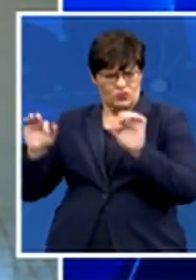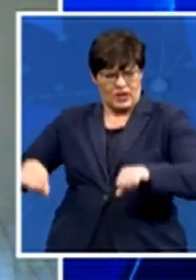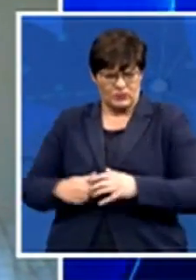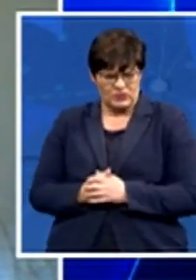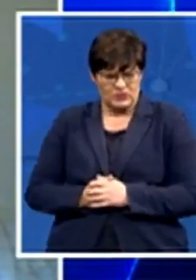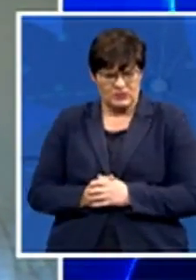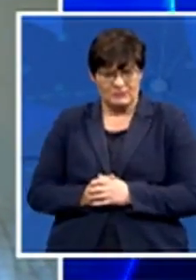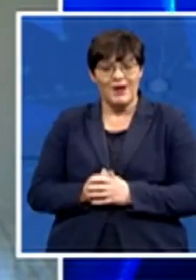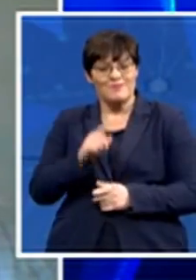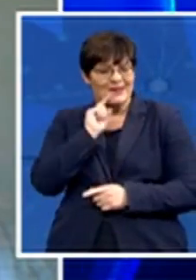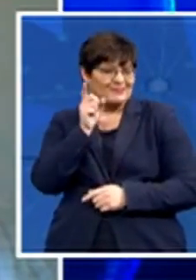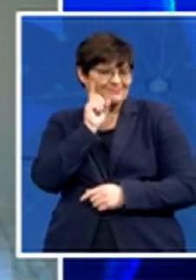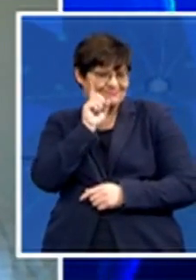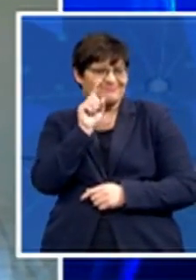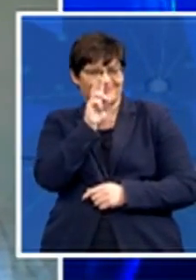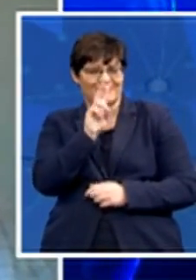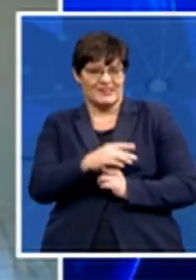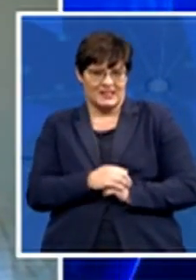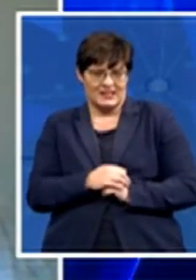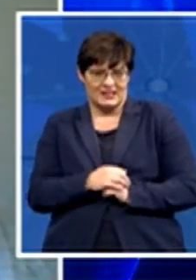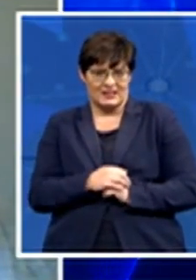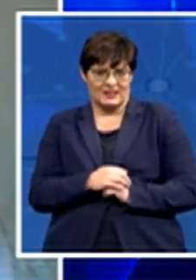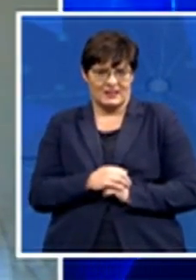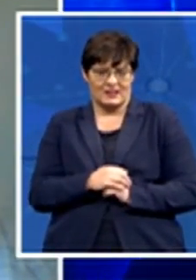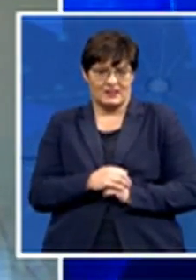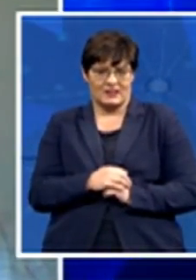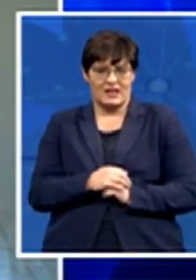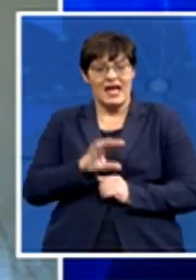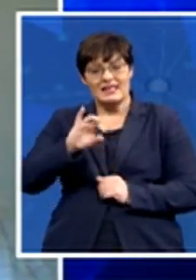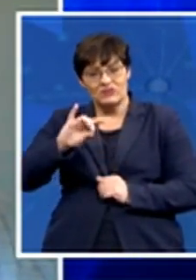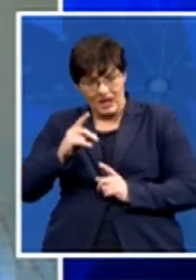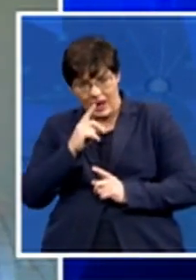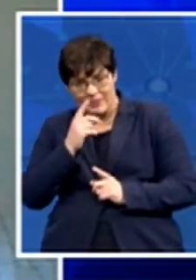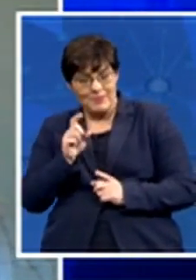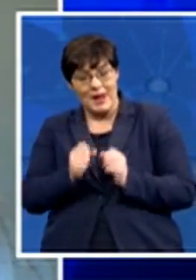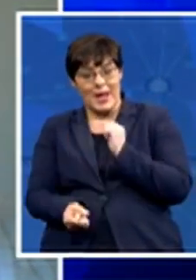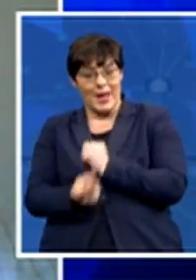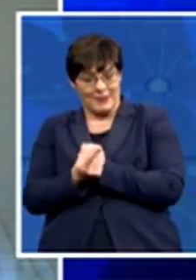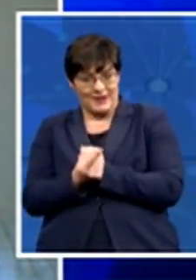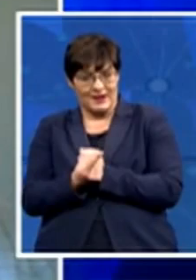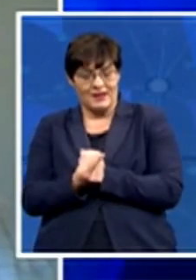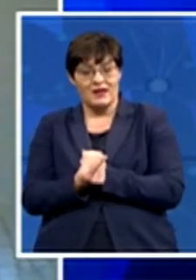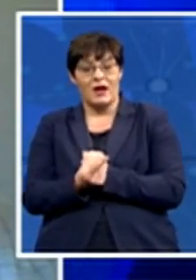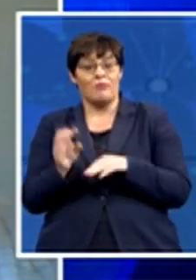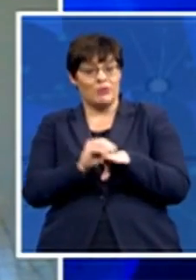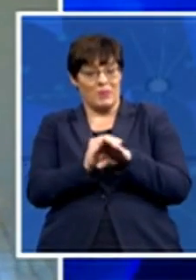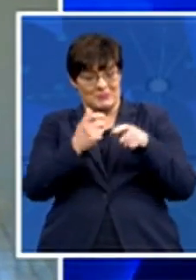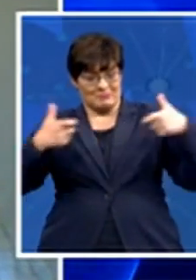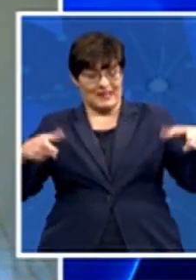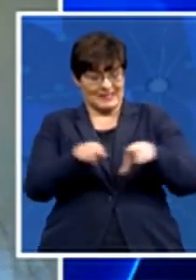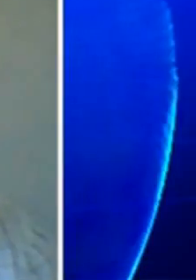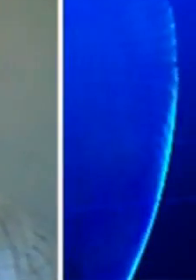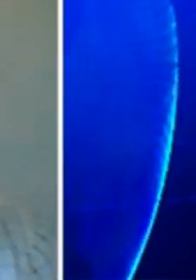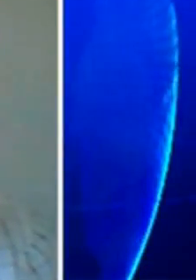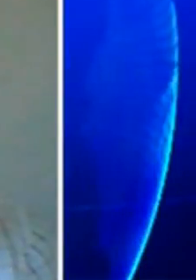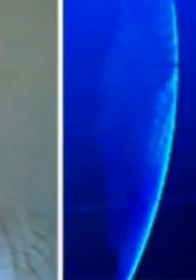that every time we are faced with a hurdle of this magnitude, our government and the private sector, they summon